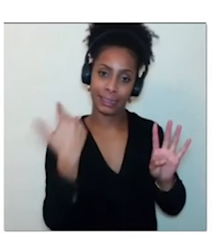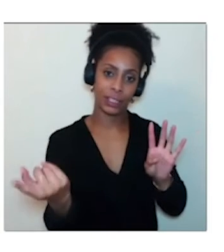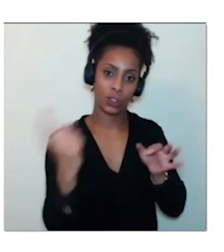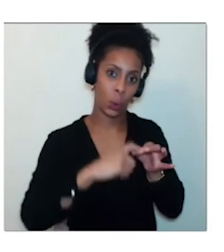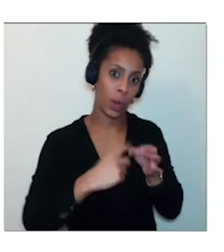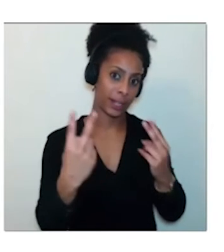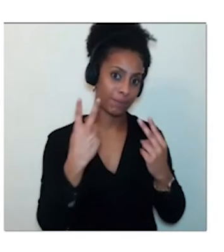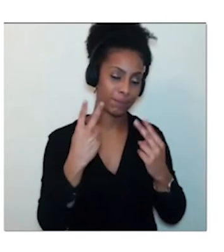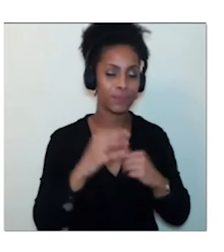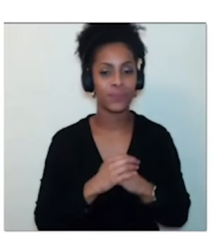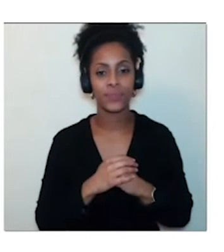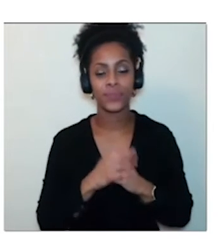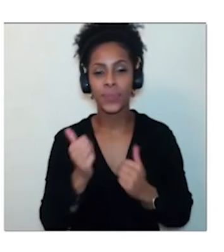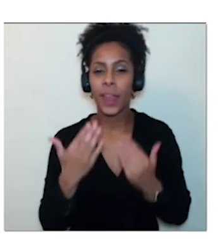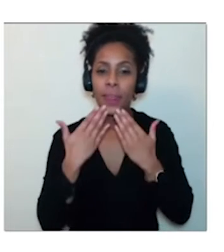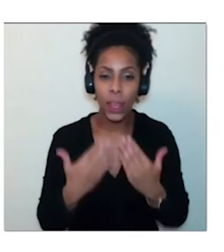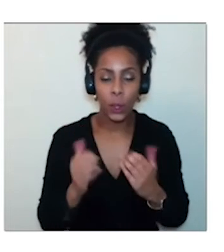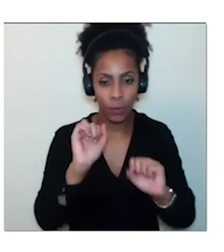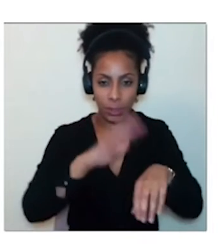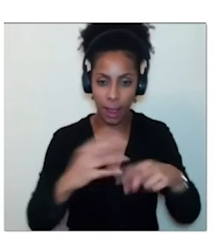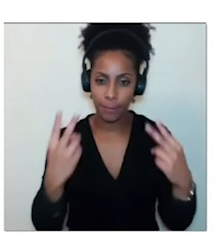time, wherever you may be.